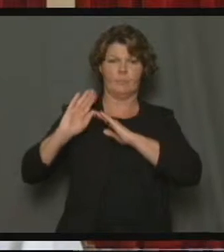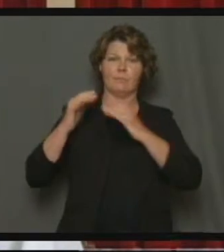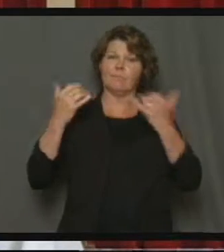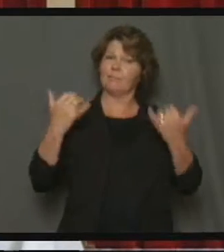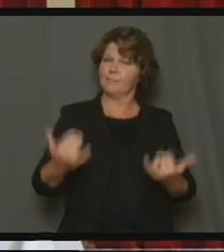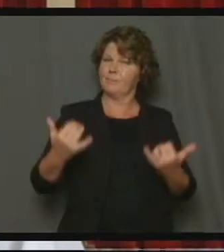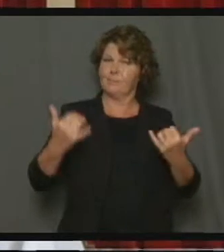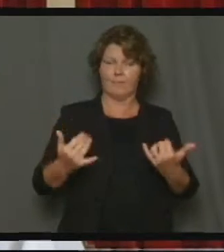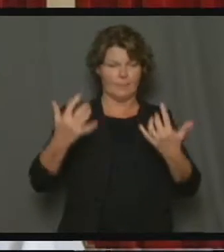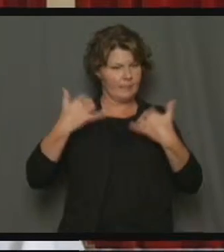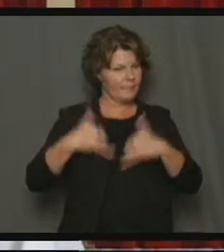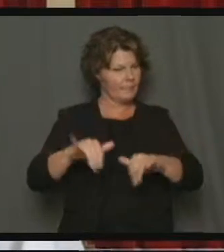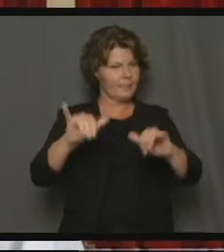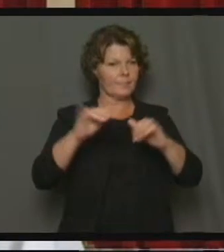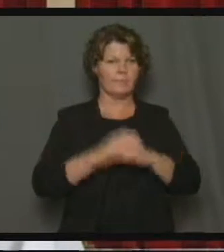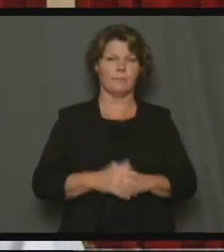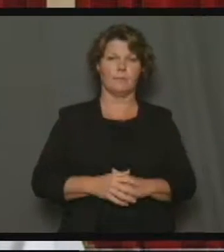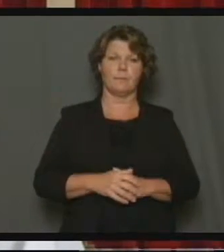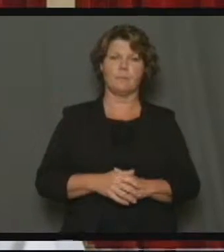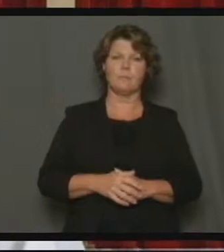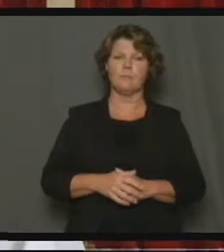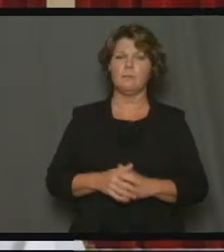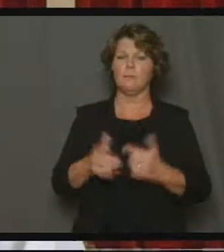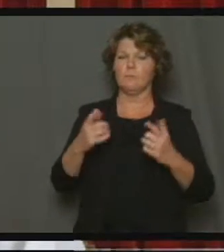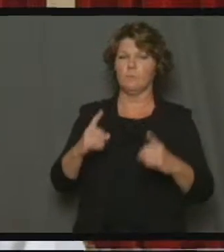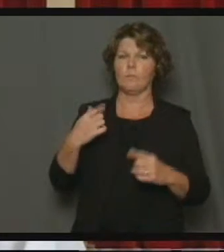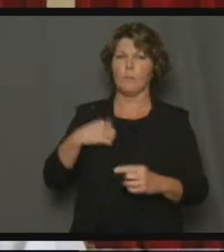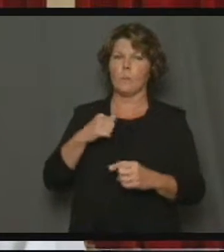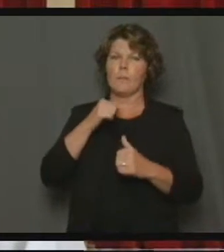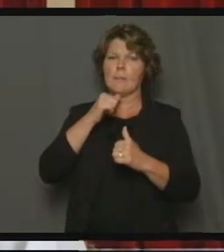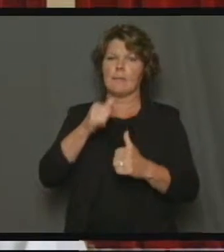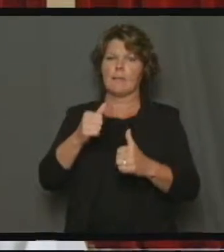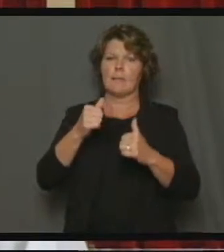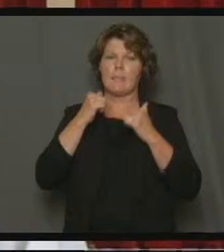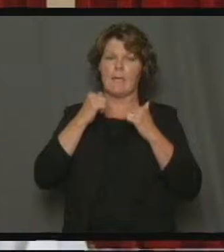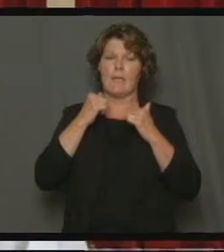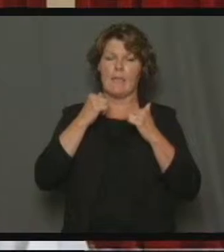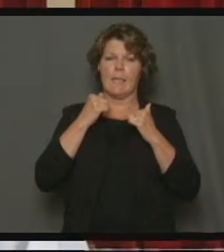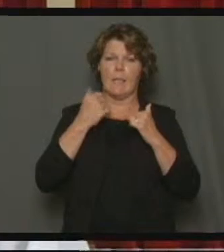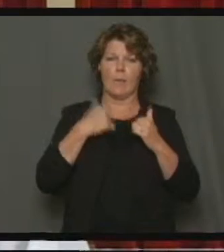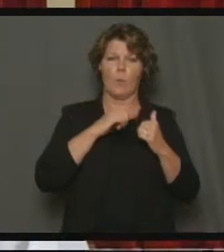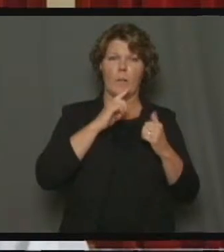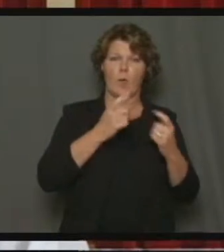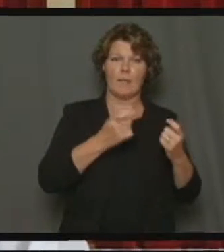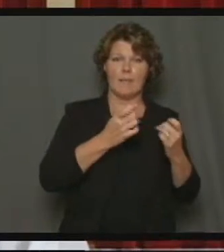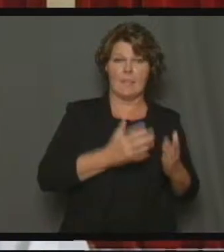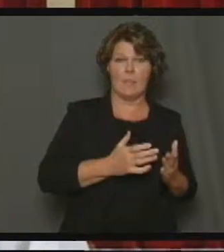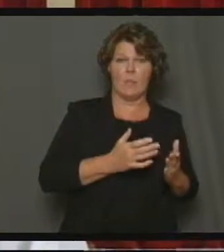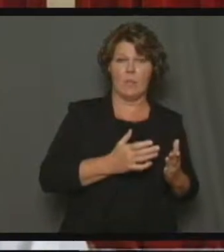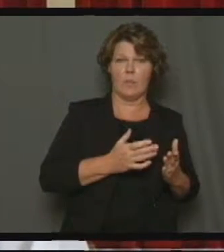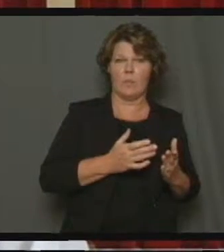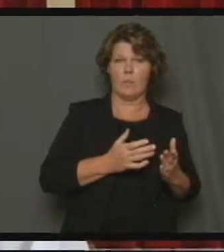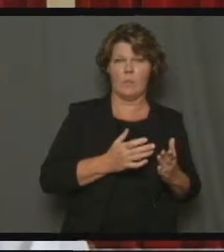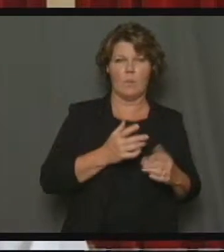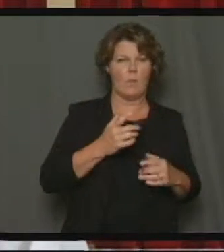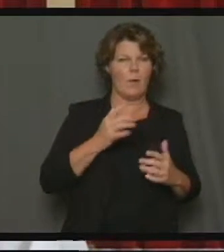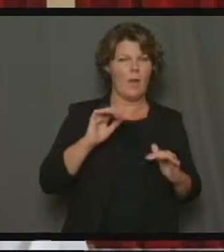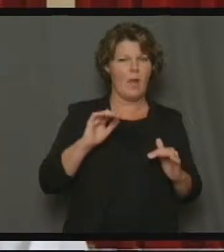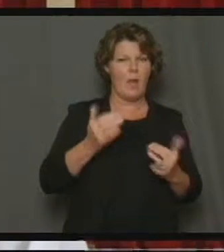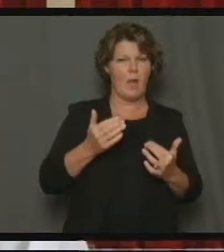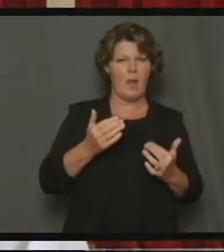today. But when we deny sin and sinfulness, how is it possible to endure the day of our Lord's